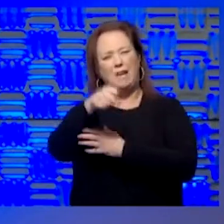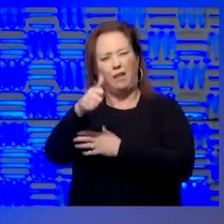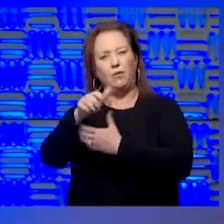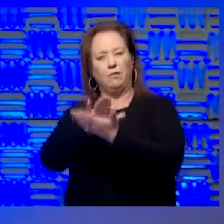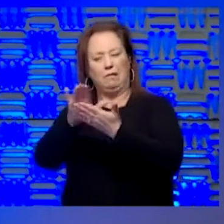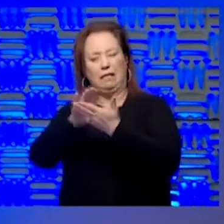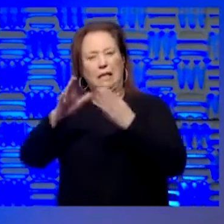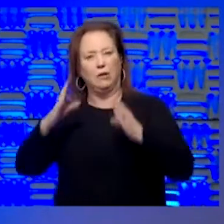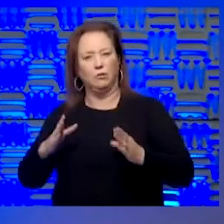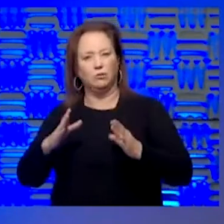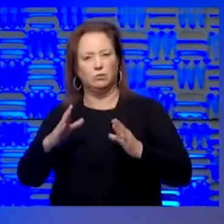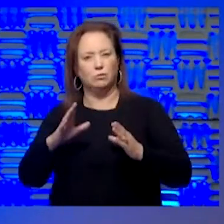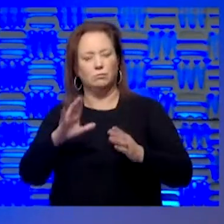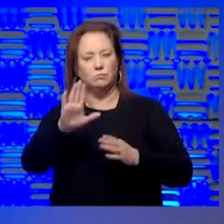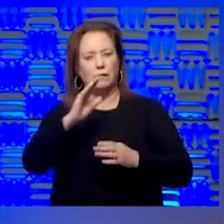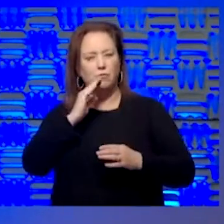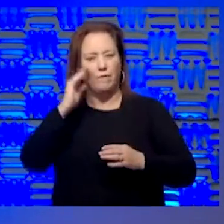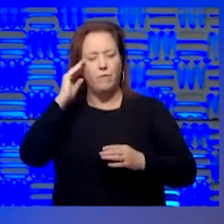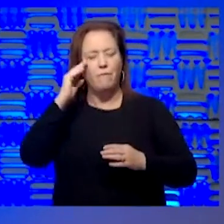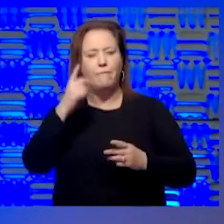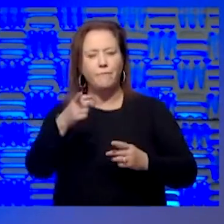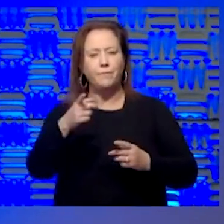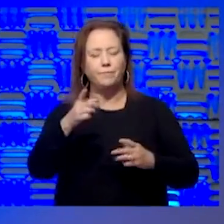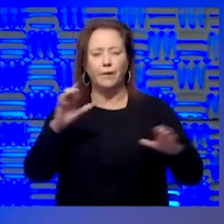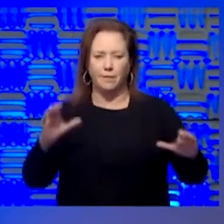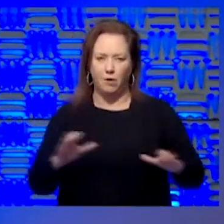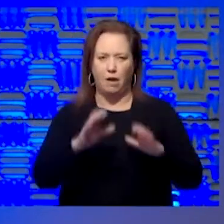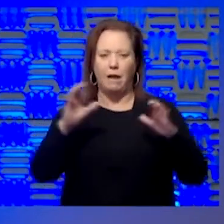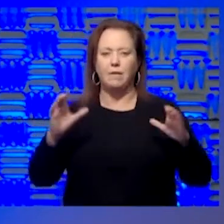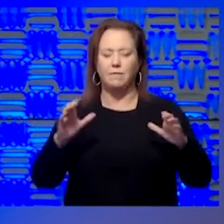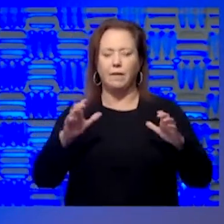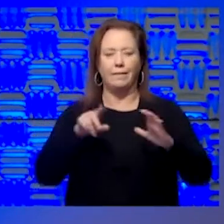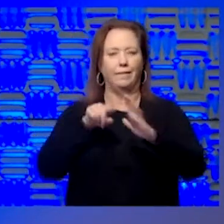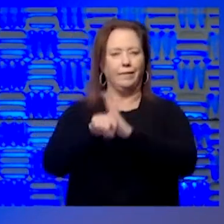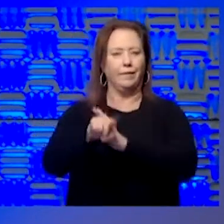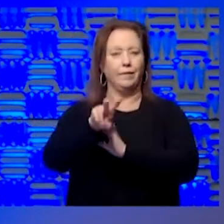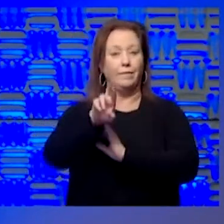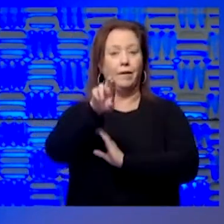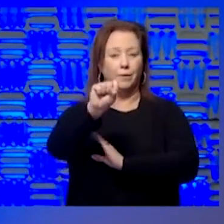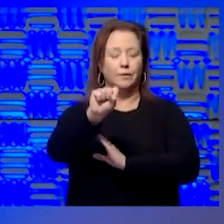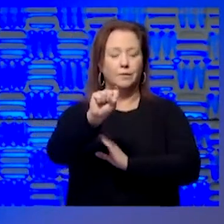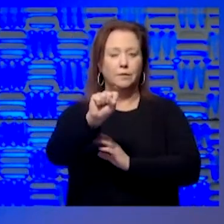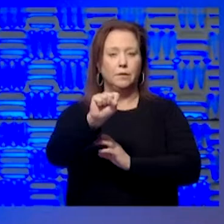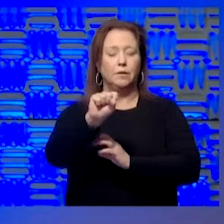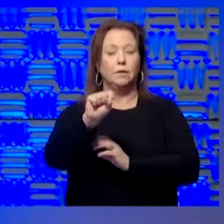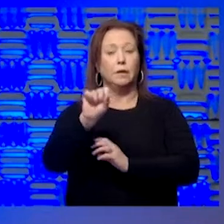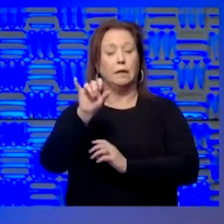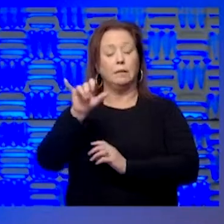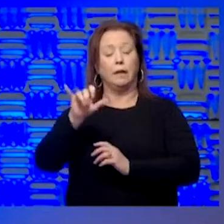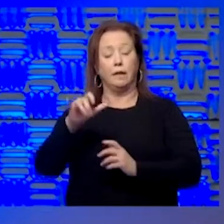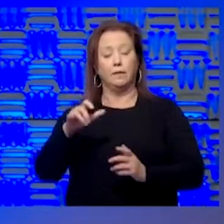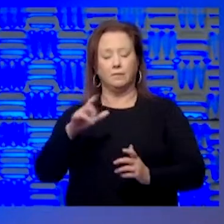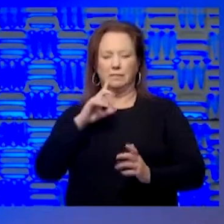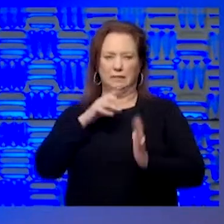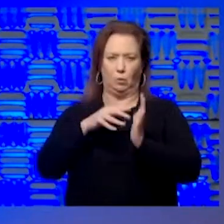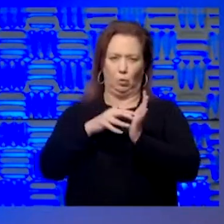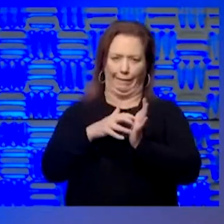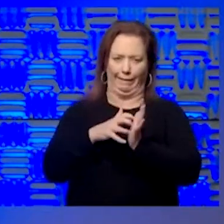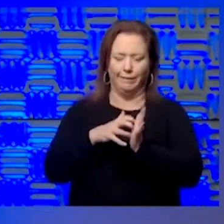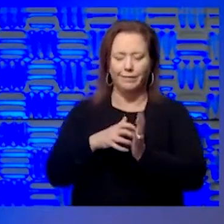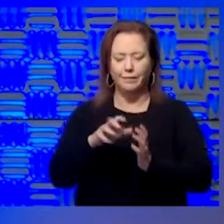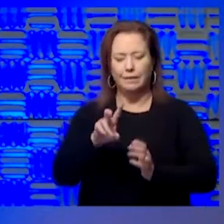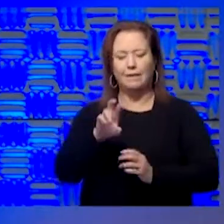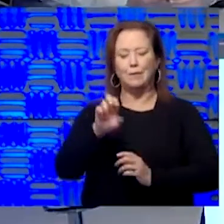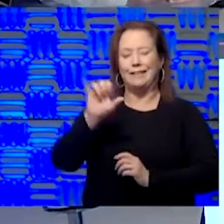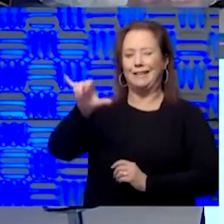disinfectants are pretty are really active at destroying this virus. So in that sense, it's pretty weak as far as that